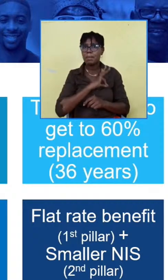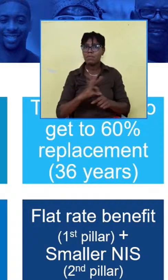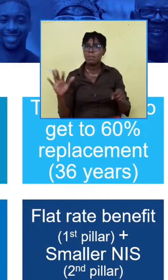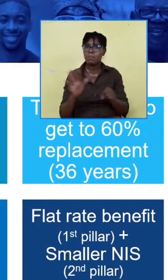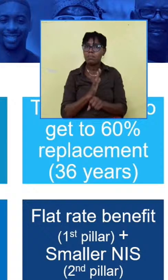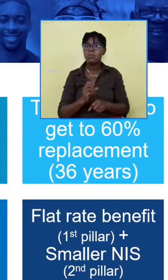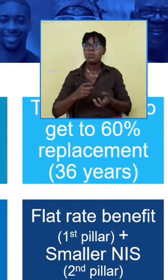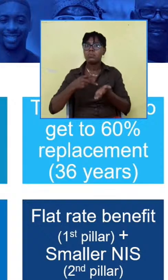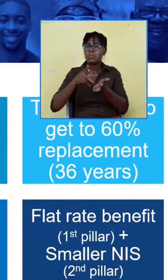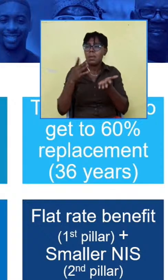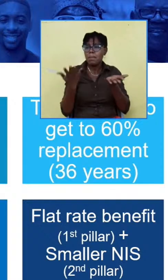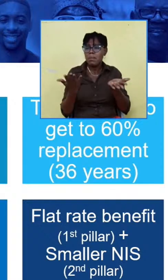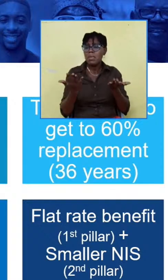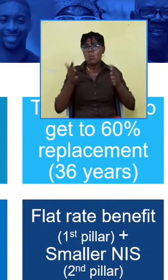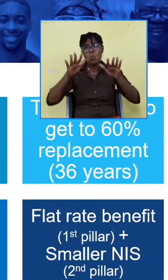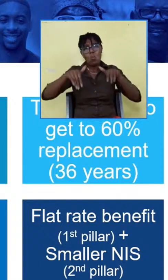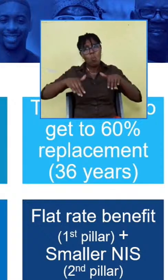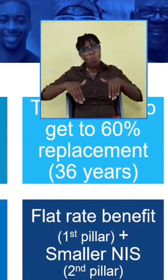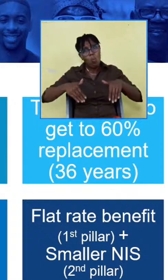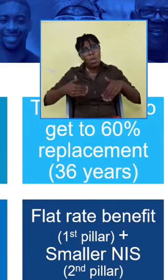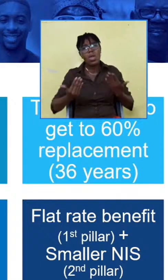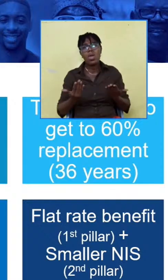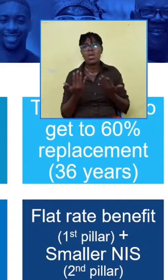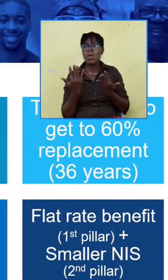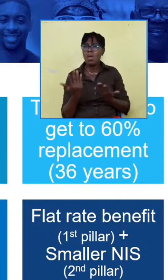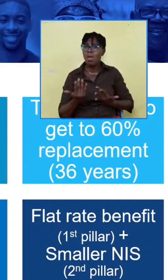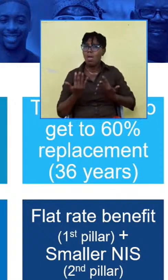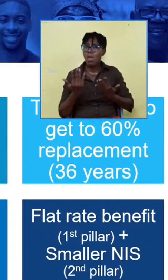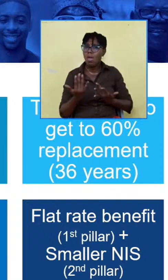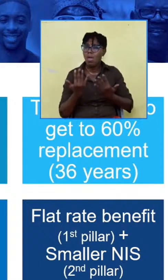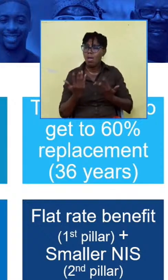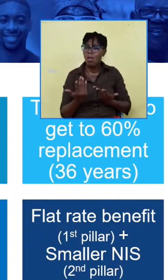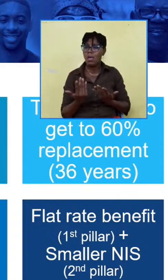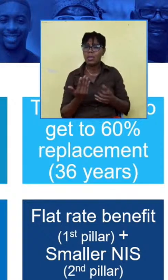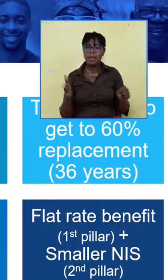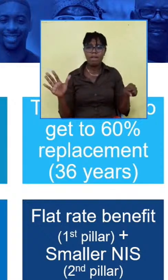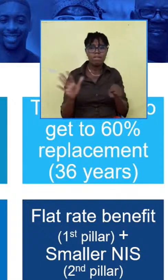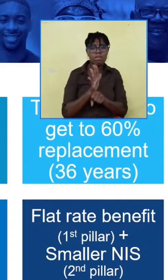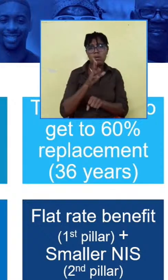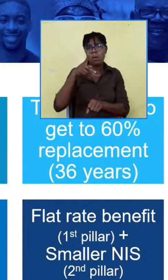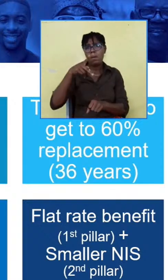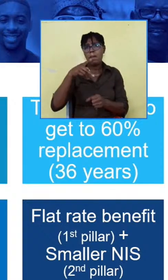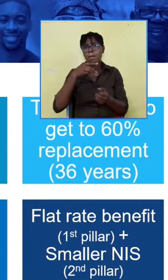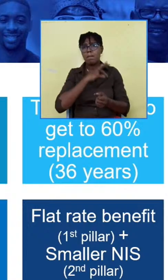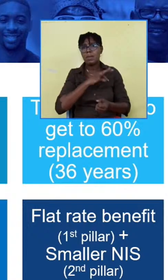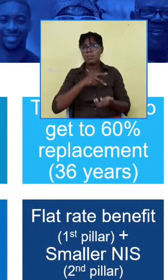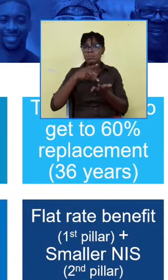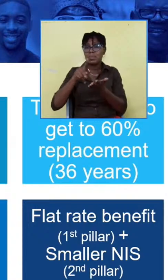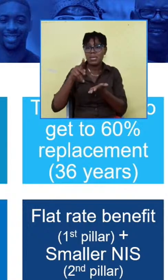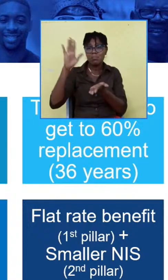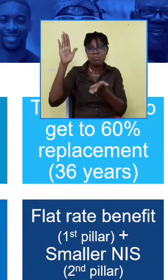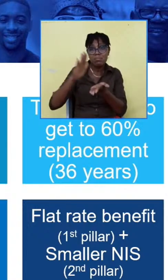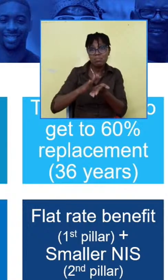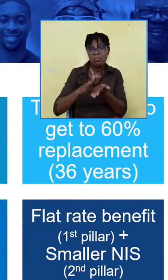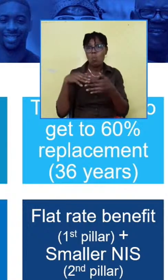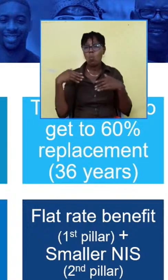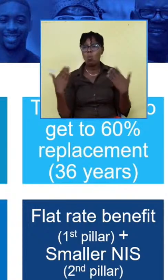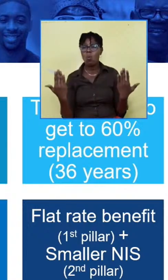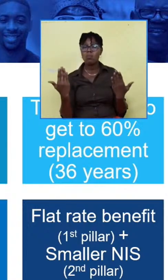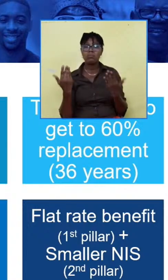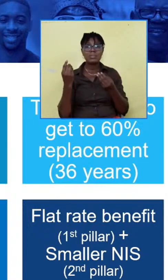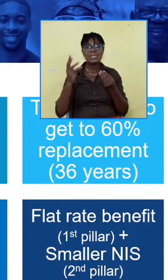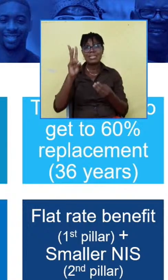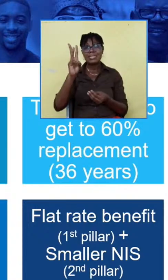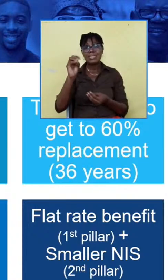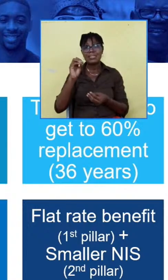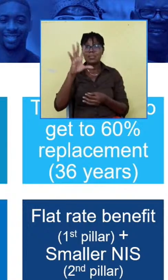little longer. So people who are without full benefit get slightly less. We can also reduce the maximum